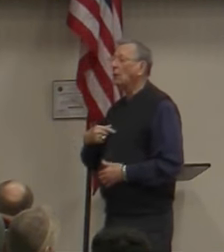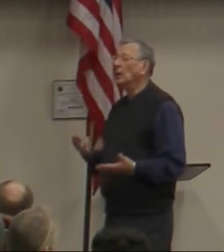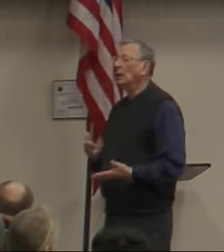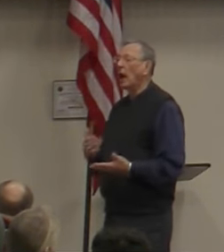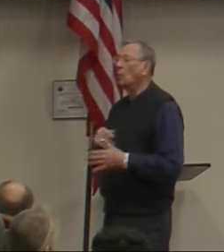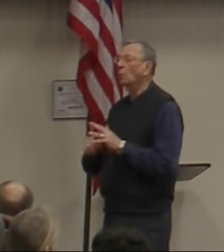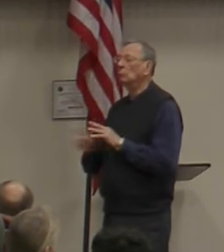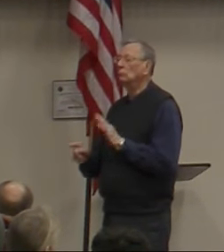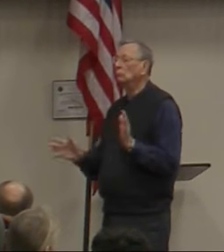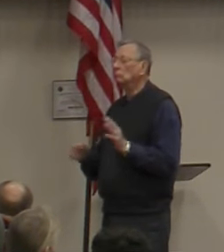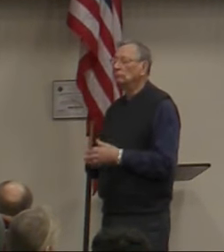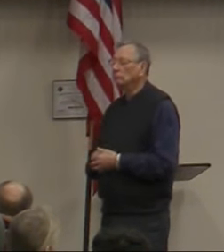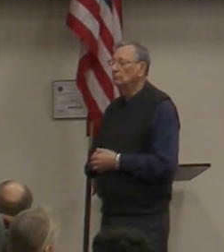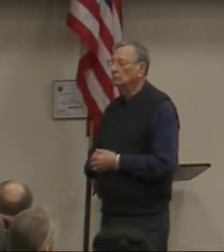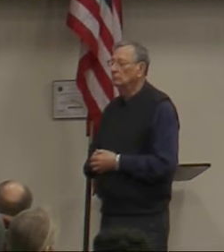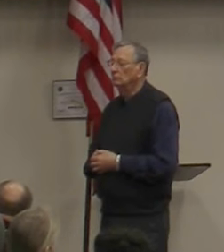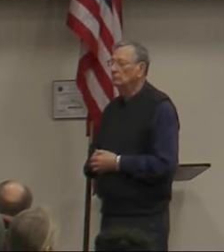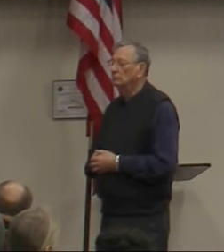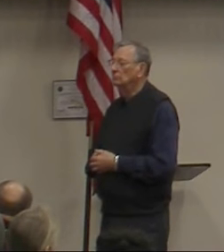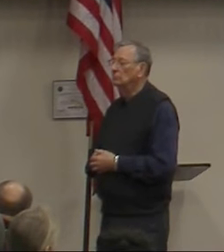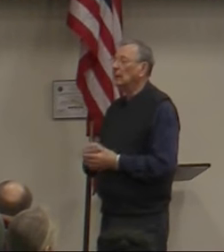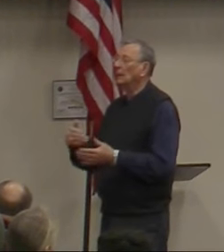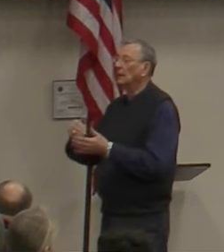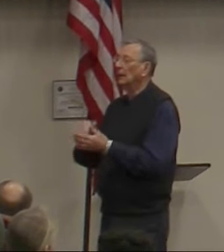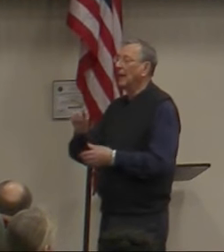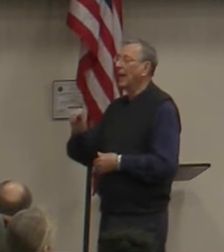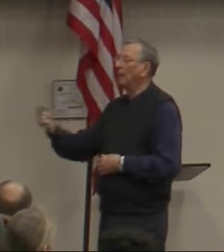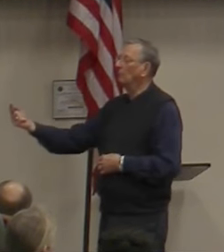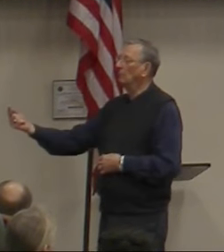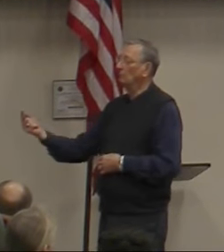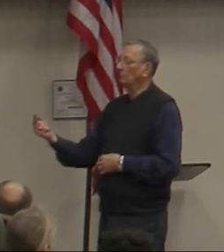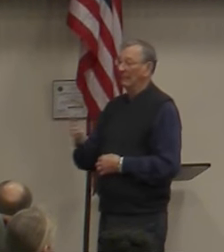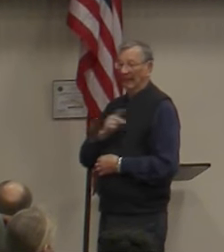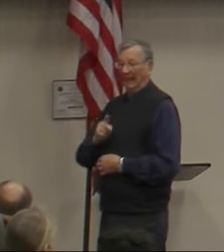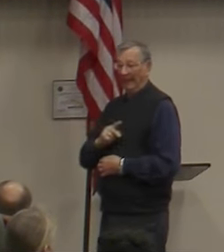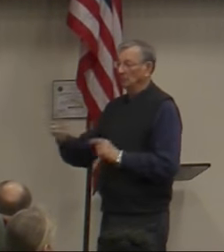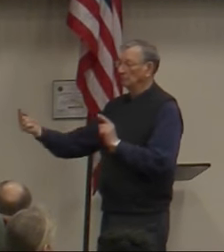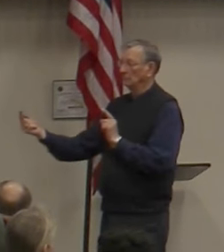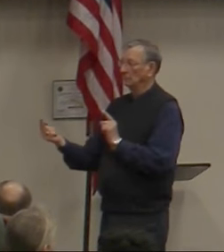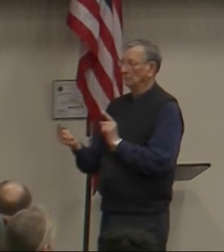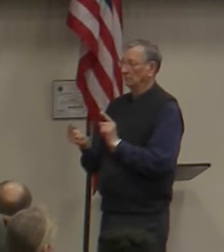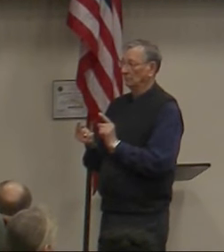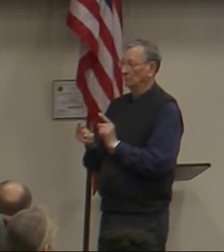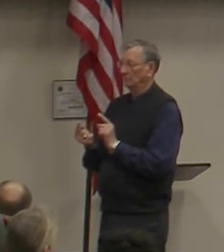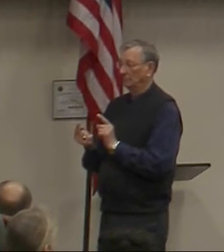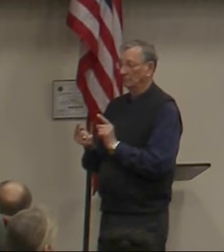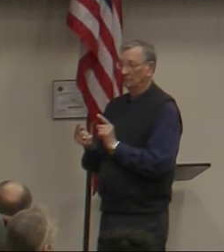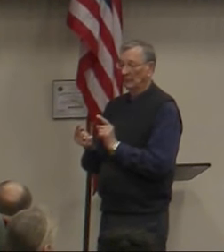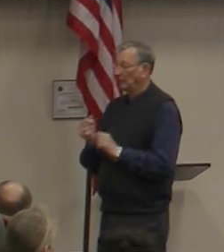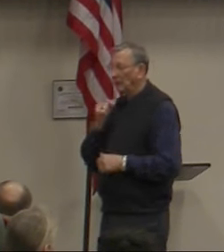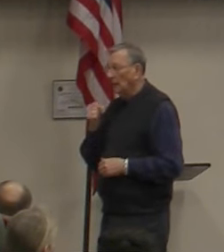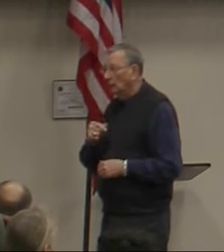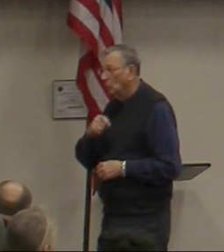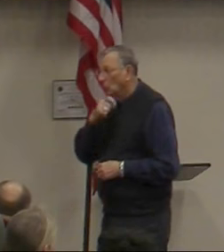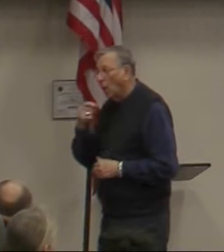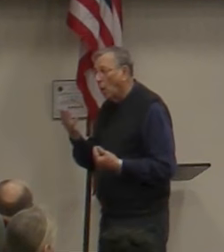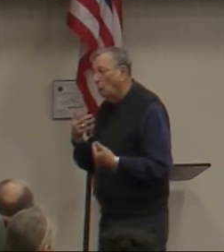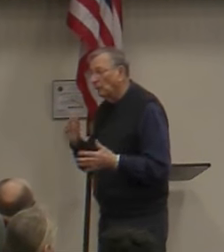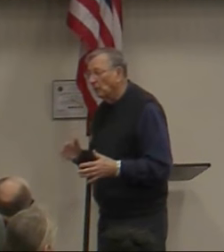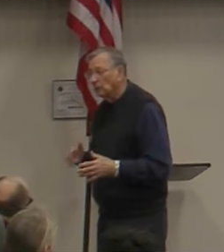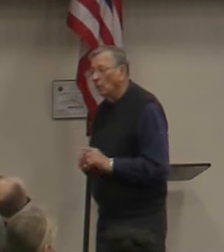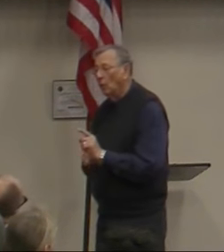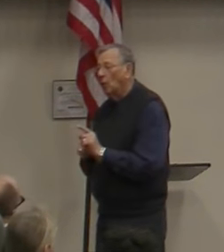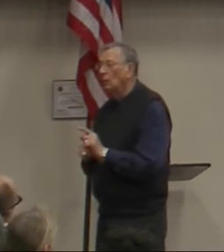back. And then he meets again with Ahab. Only he doesn't tell him the drought's about to end. He's going to do that a little